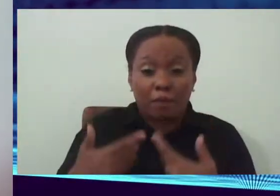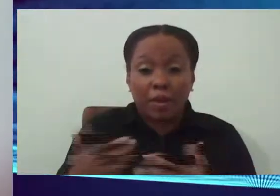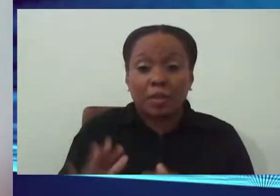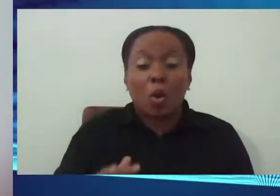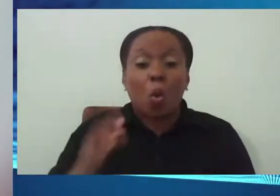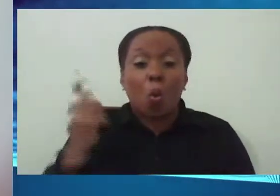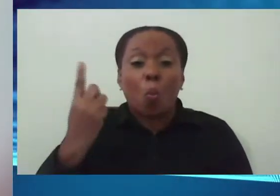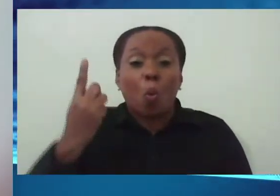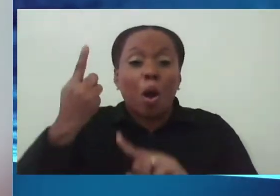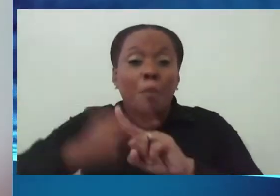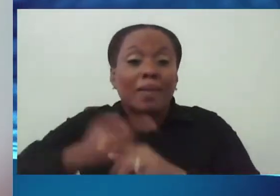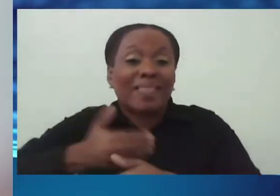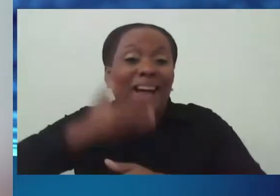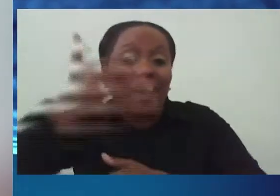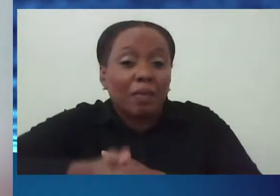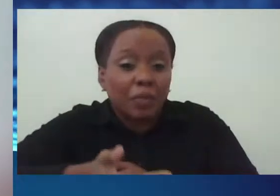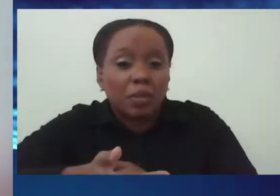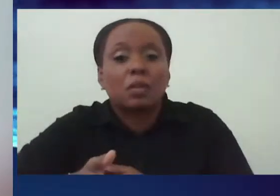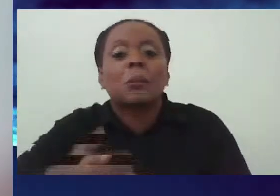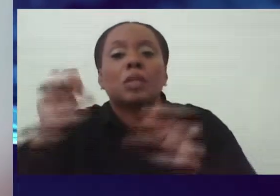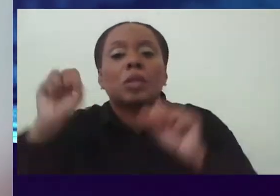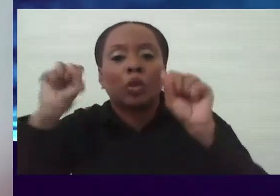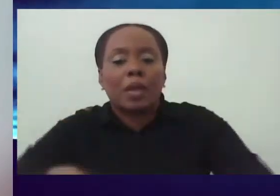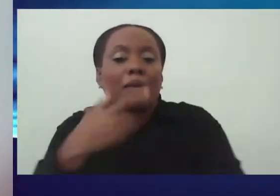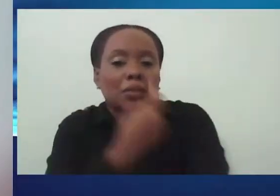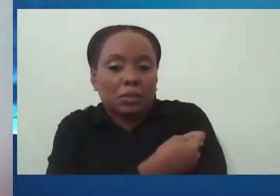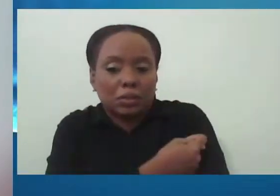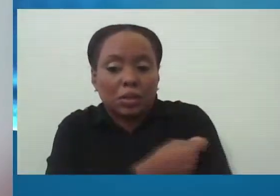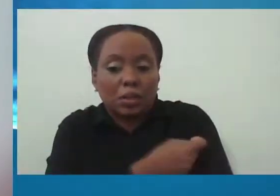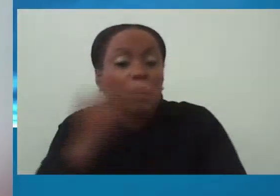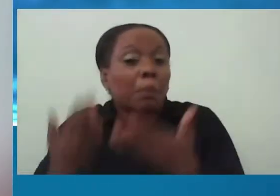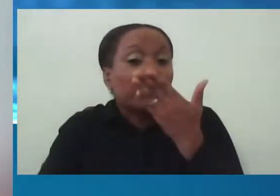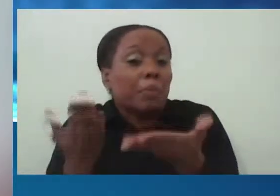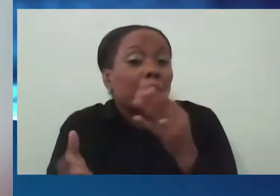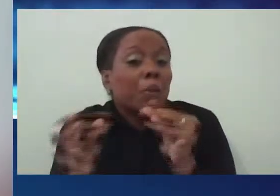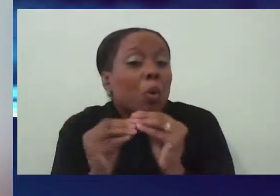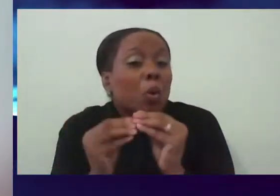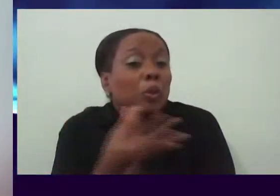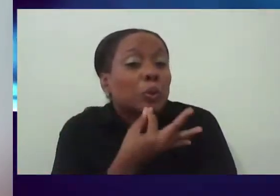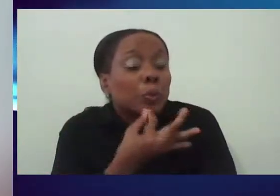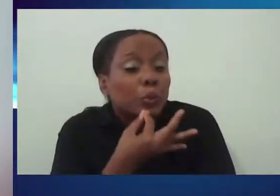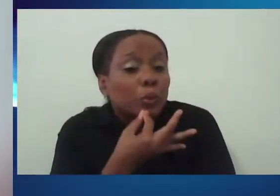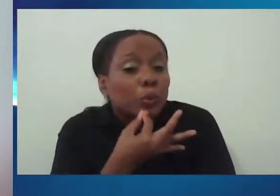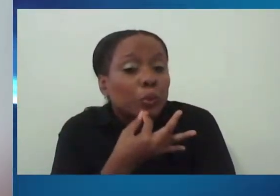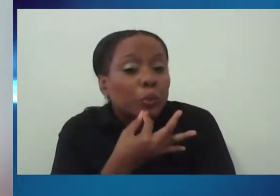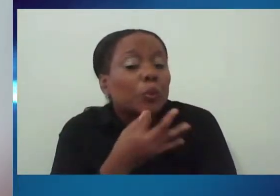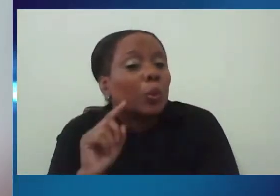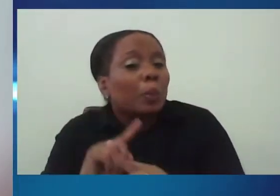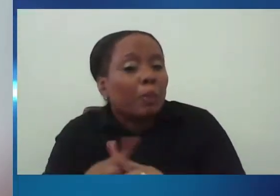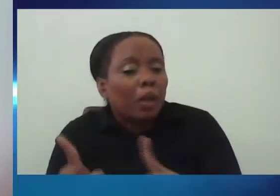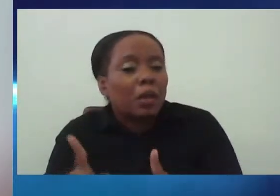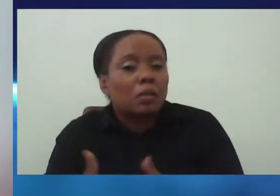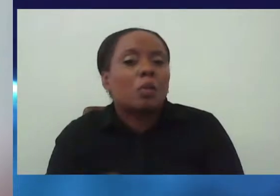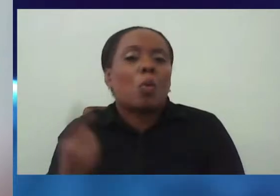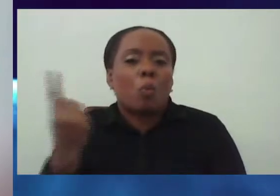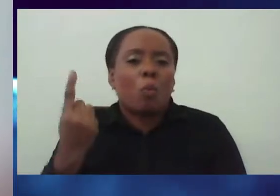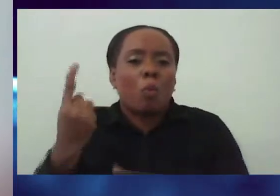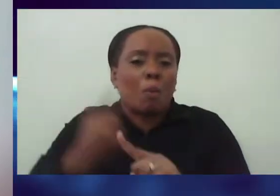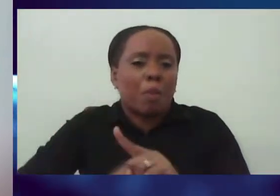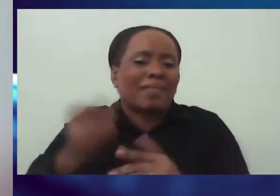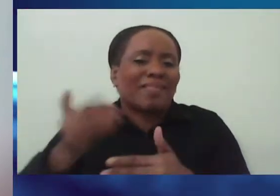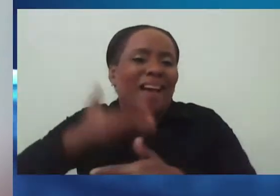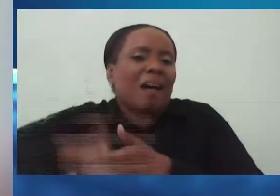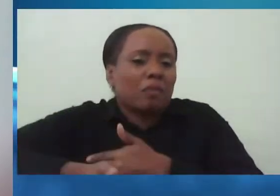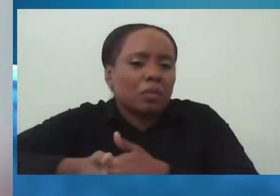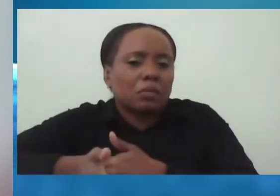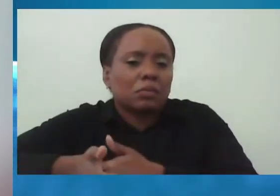this may take place earlier, but the current policy position in Barbados, current operational position, is we're offering it